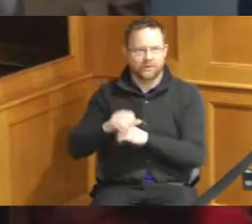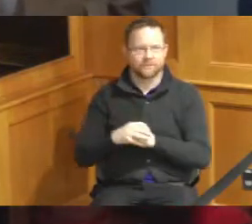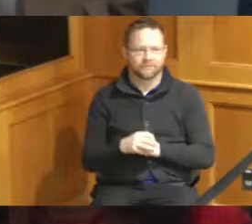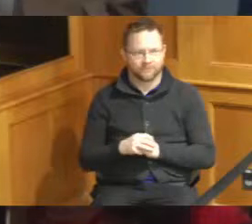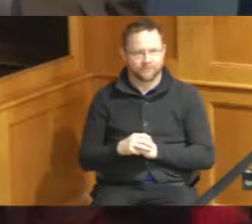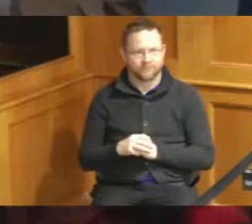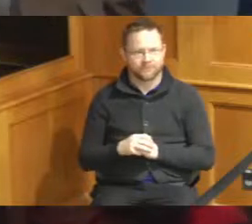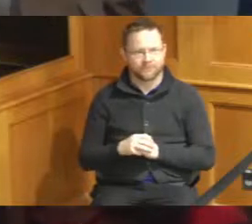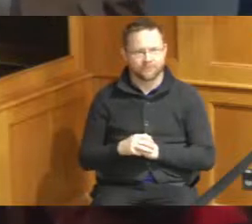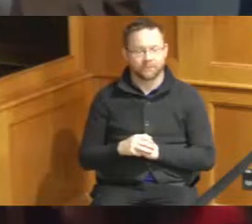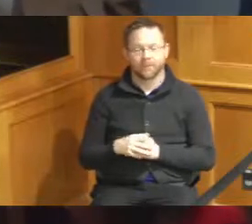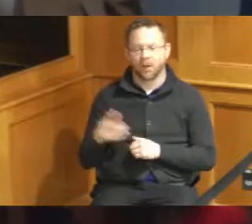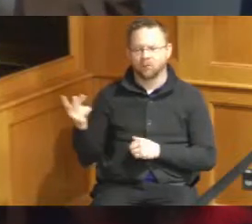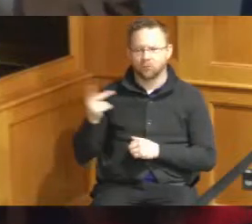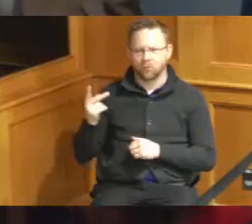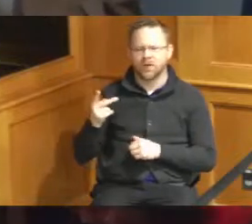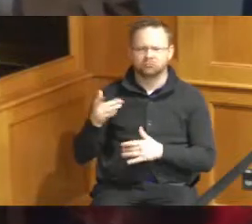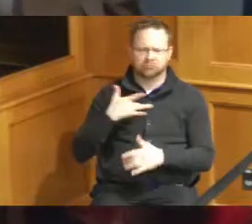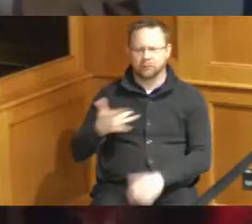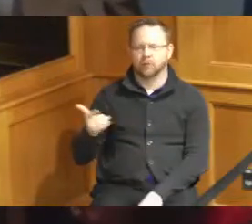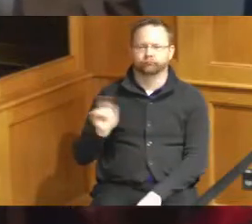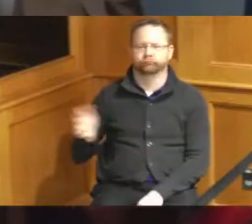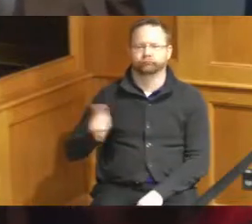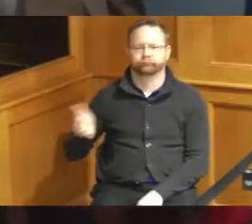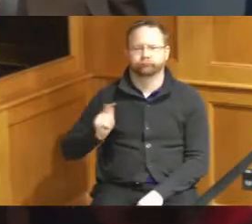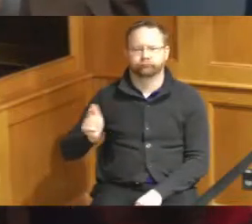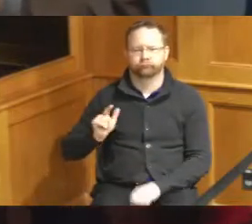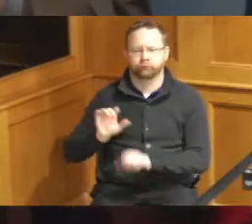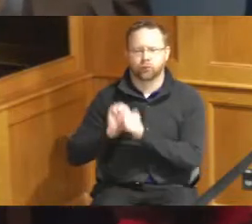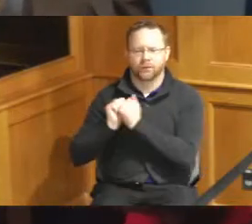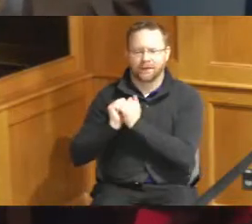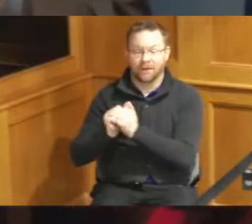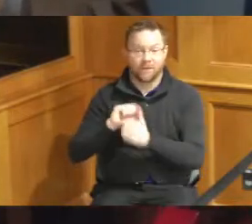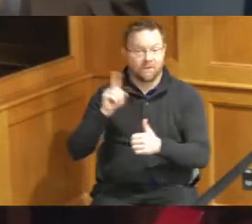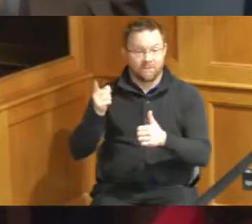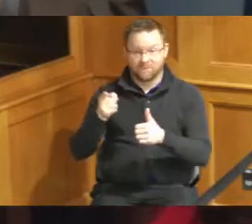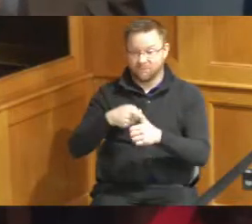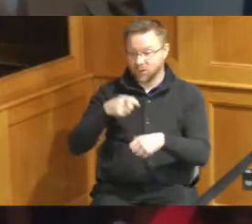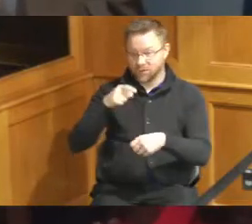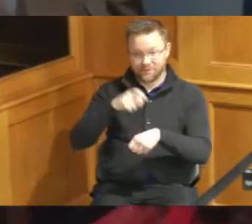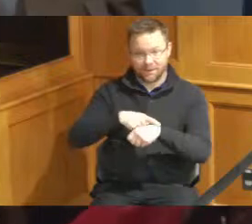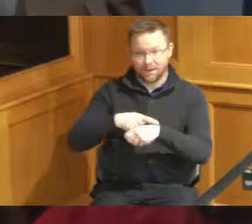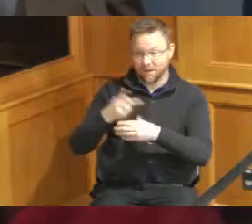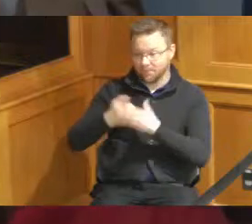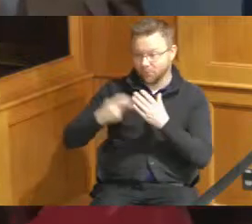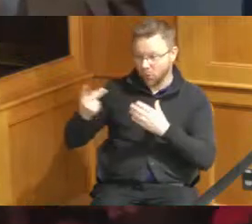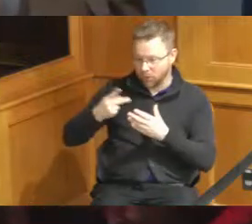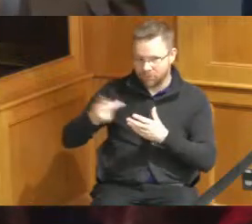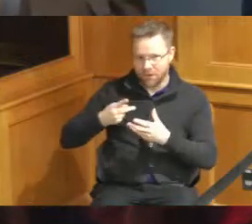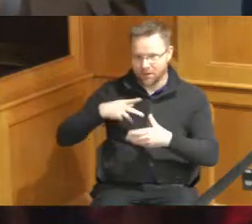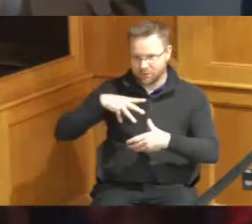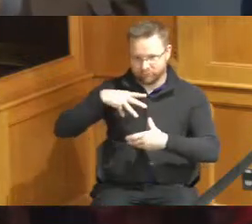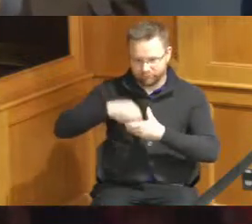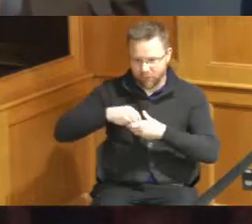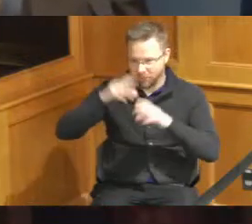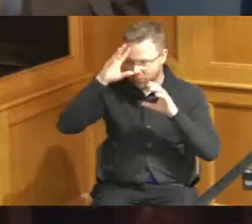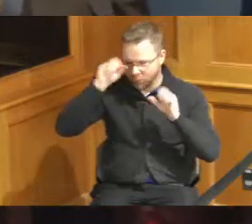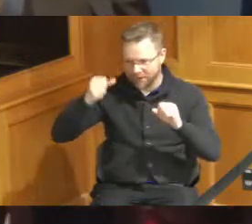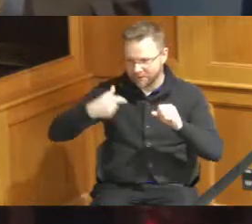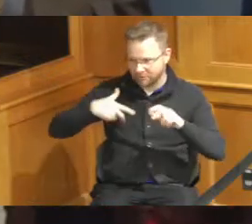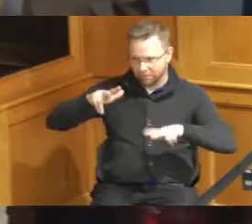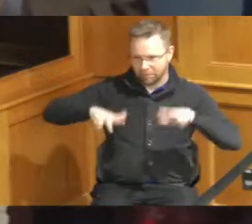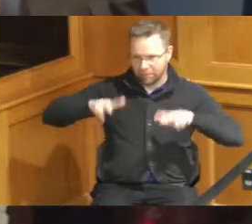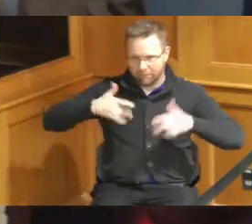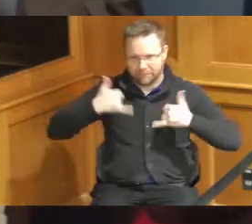Incorporated. And we tag team a lot. We're both first-term presidents, so we're getting used to this. Yes. So we